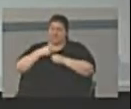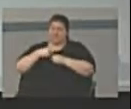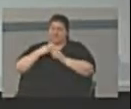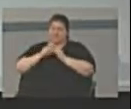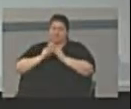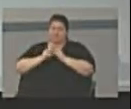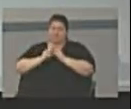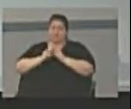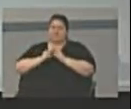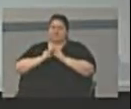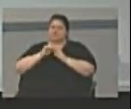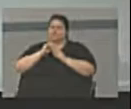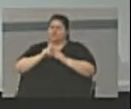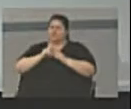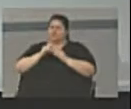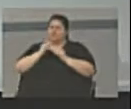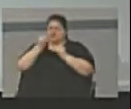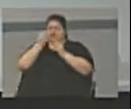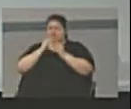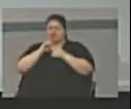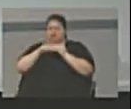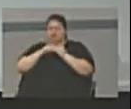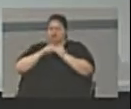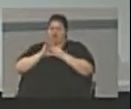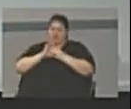disseminate information that is relevant to planning.